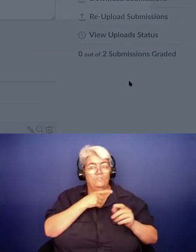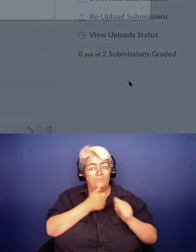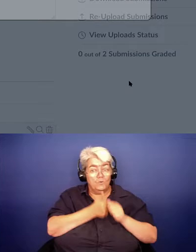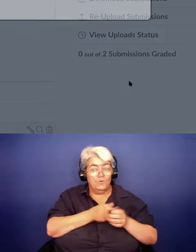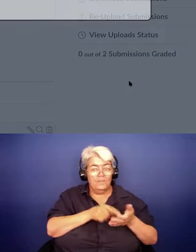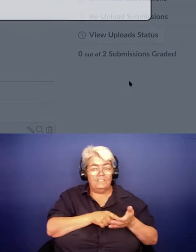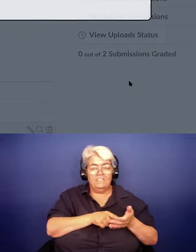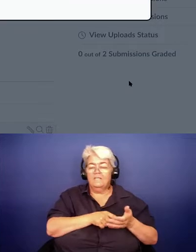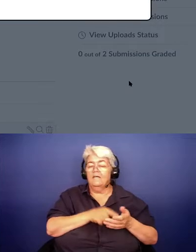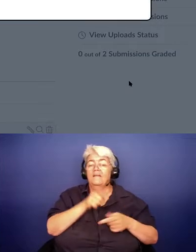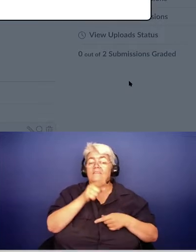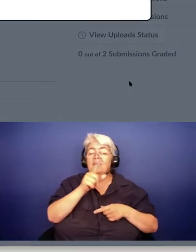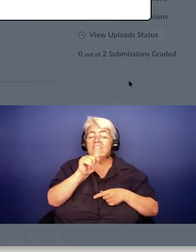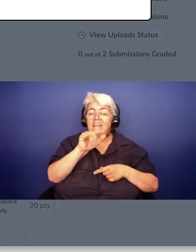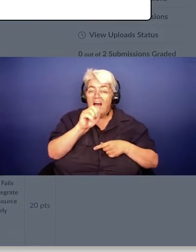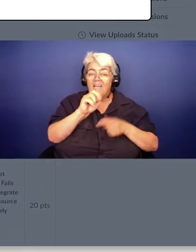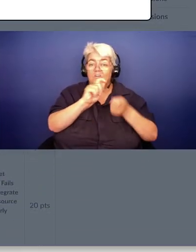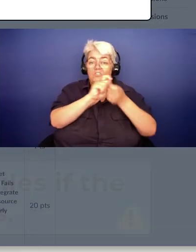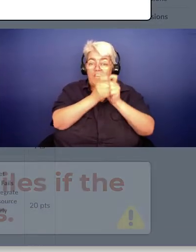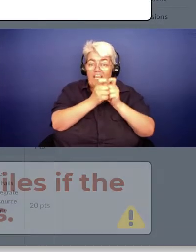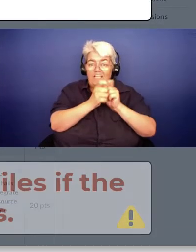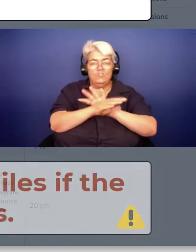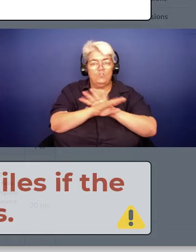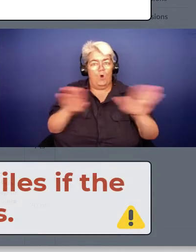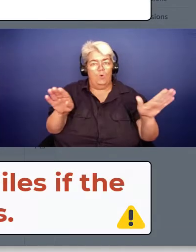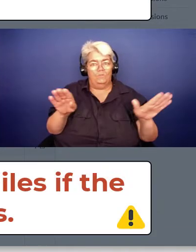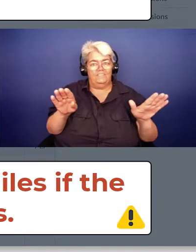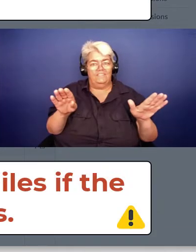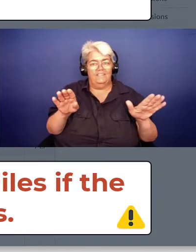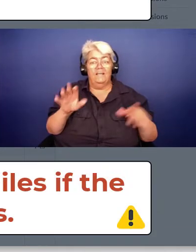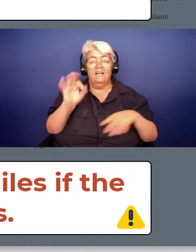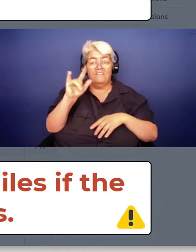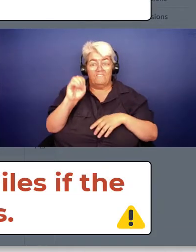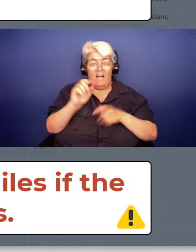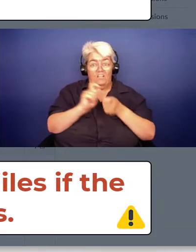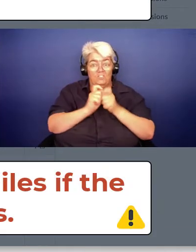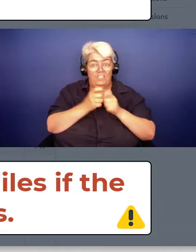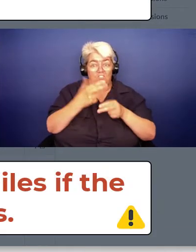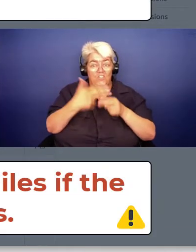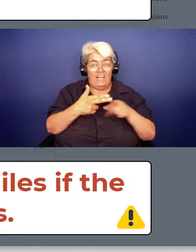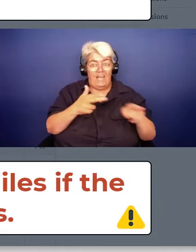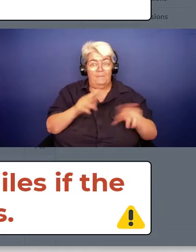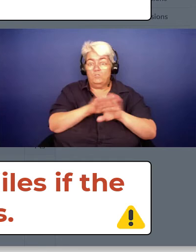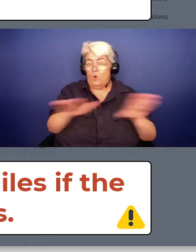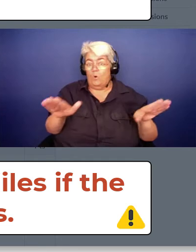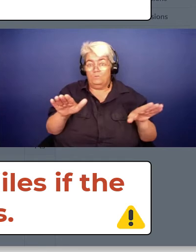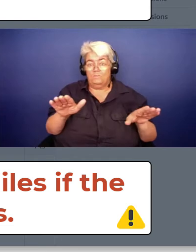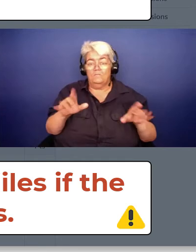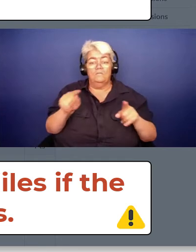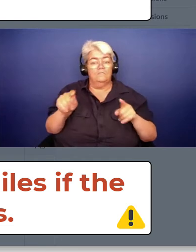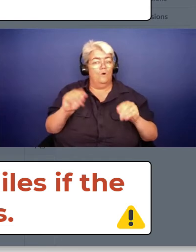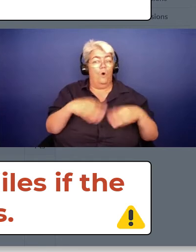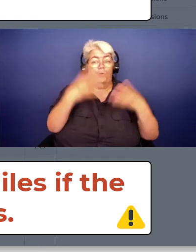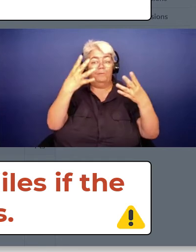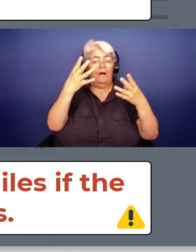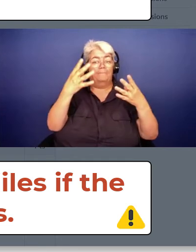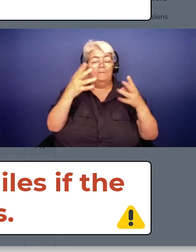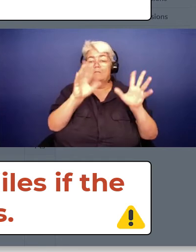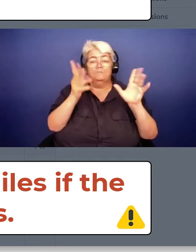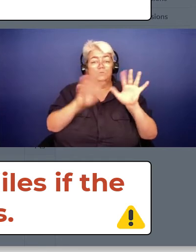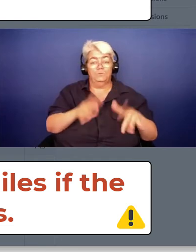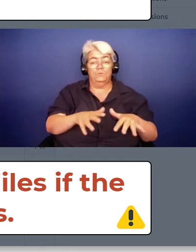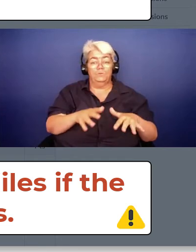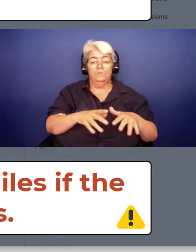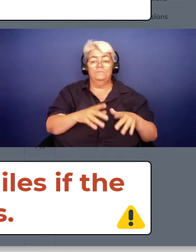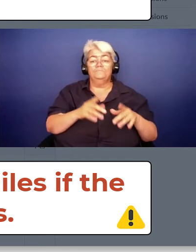don't change the title. You don't change the name of the file at all. You just open it up in whatever grading tool you want to